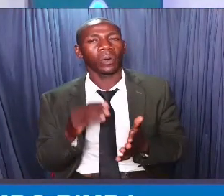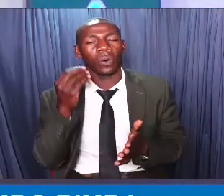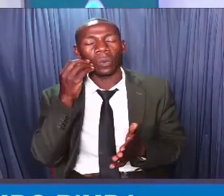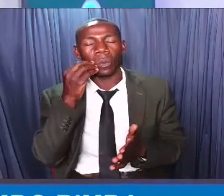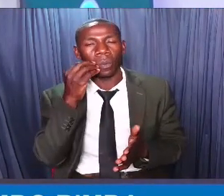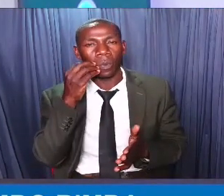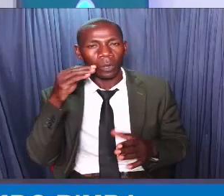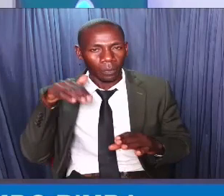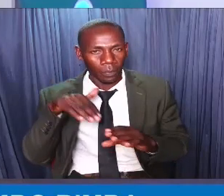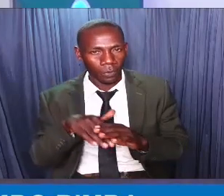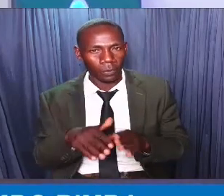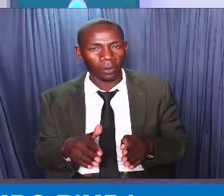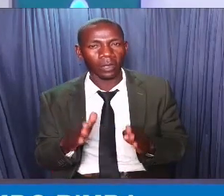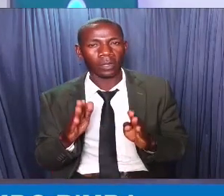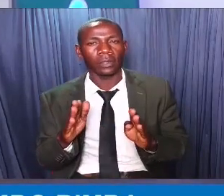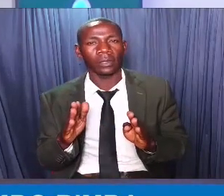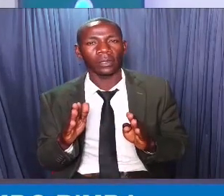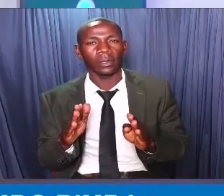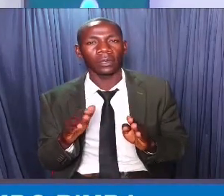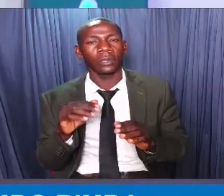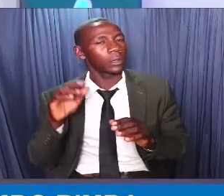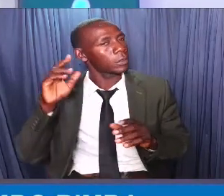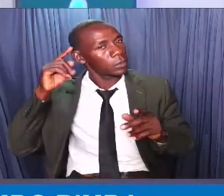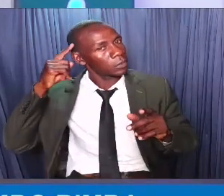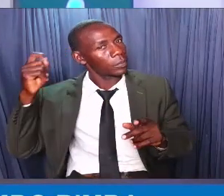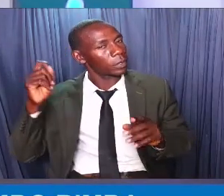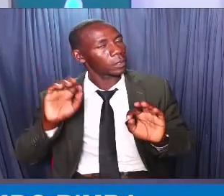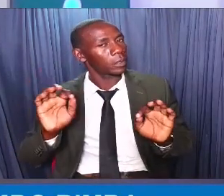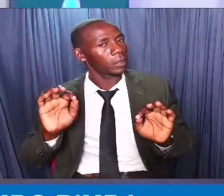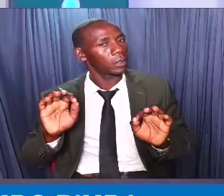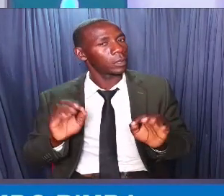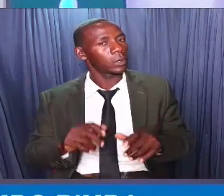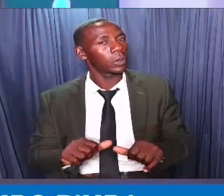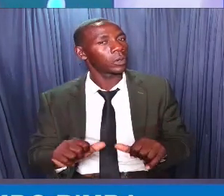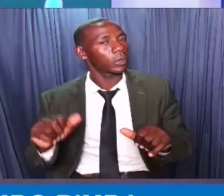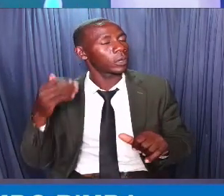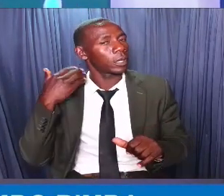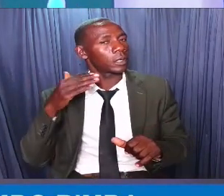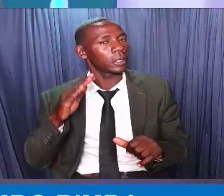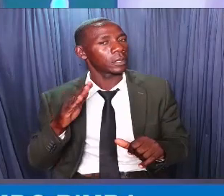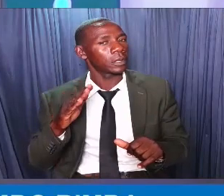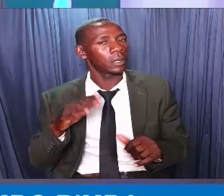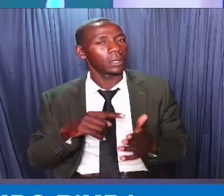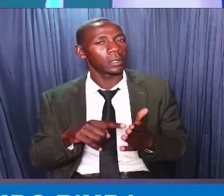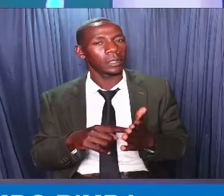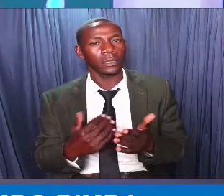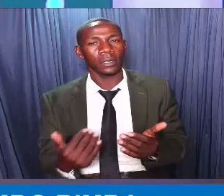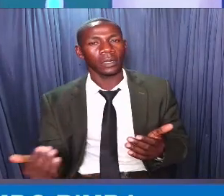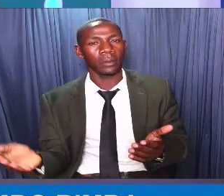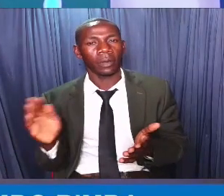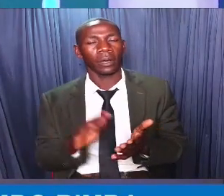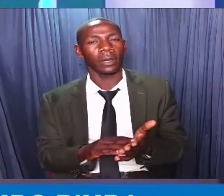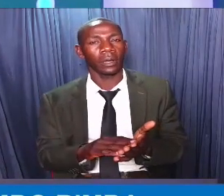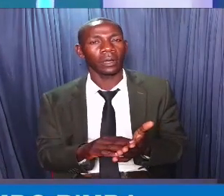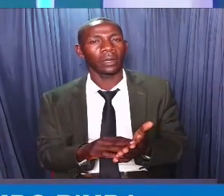come. Aende kwa njia zako. And move in your ways. Kaidi tena. No longer obstinate. Tena uendelee kumchukia. Then you continue hating him. Mwana huyo aliporudi. When this child came